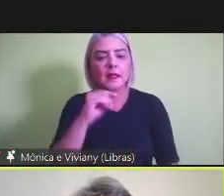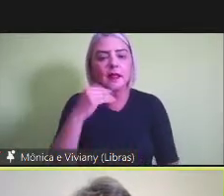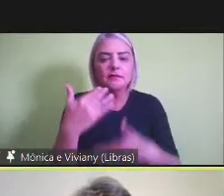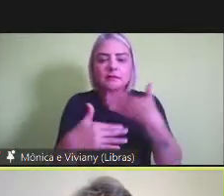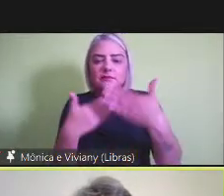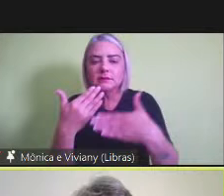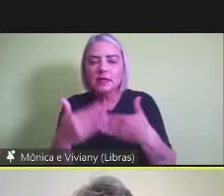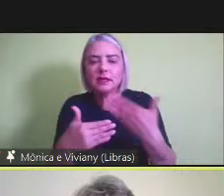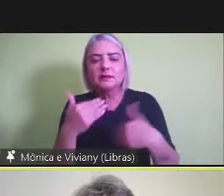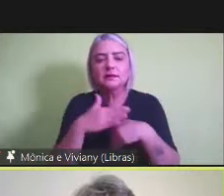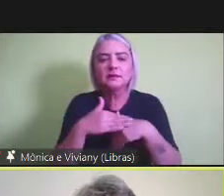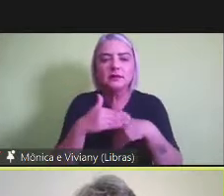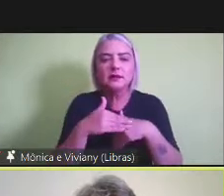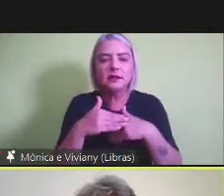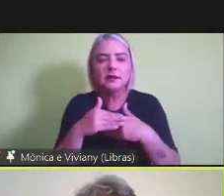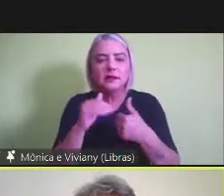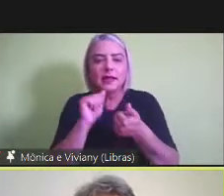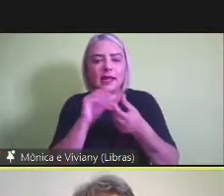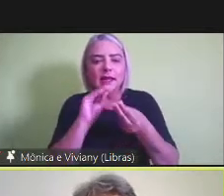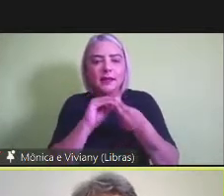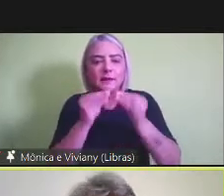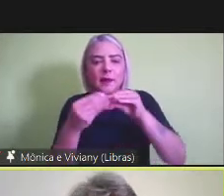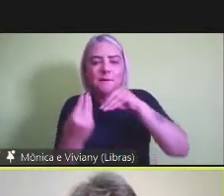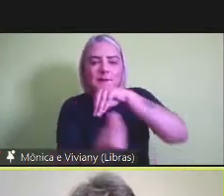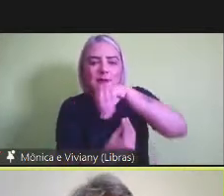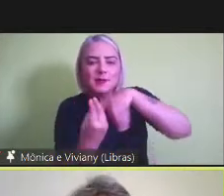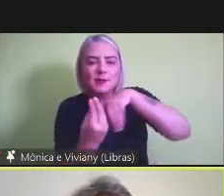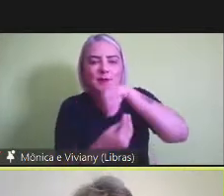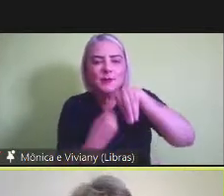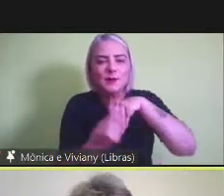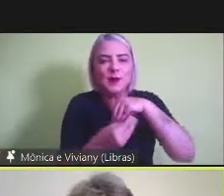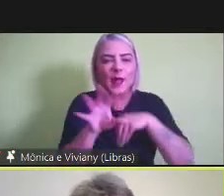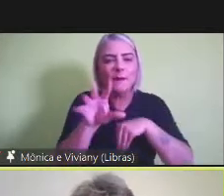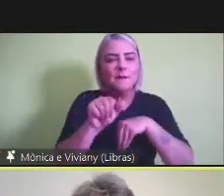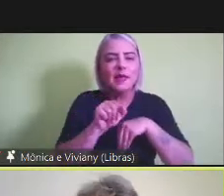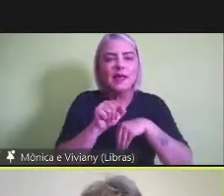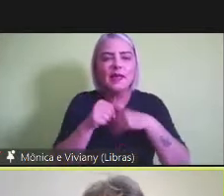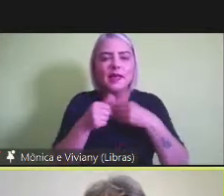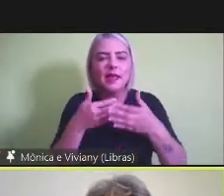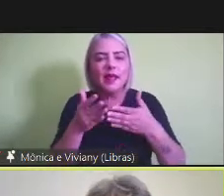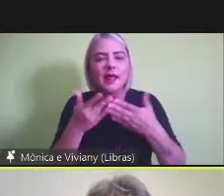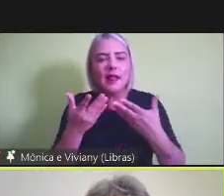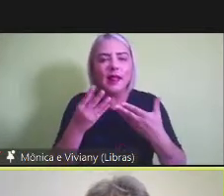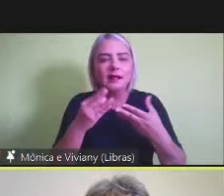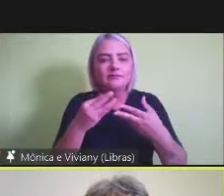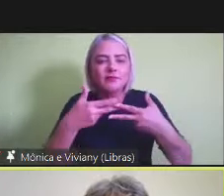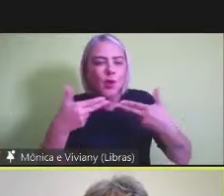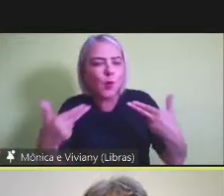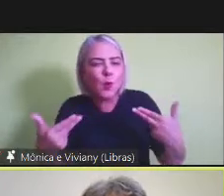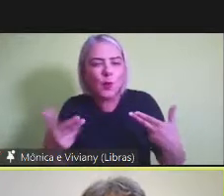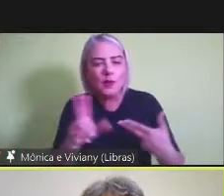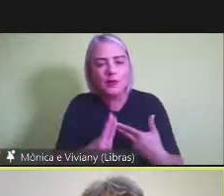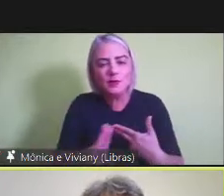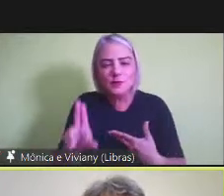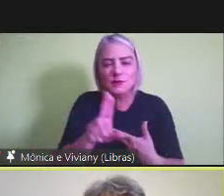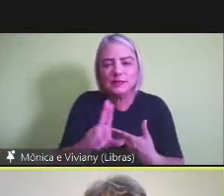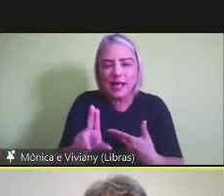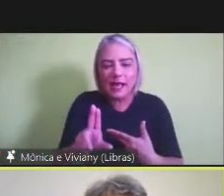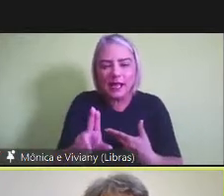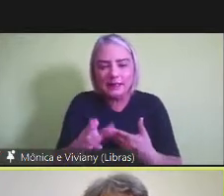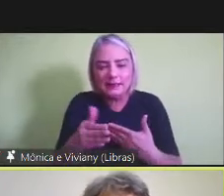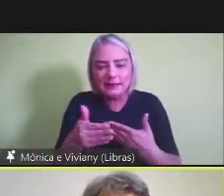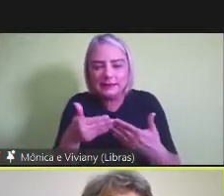This process is the one I'm calling bricolage or do-it-yourself, which are mixes or